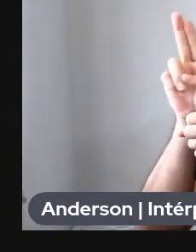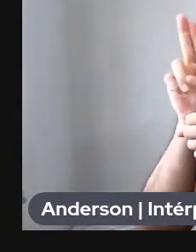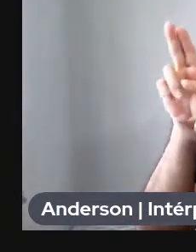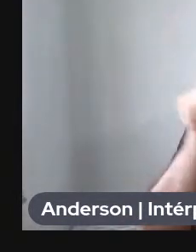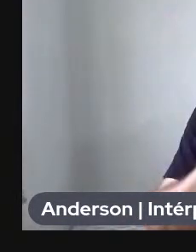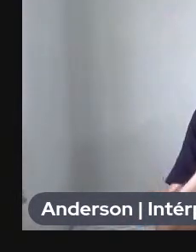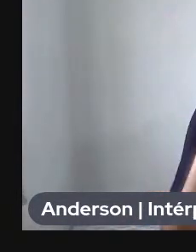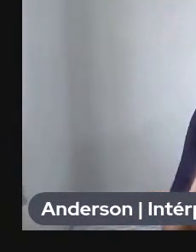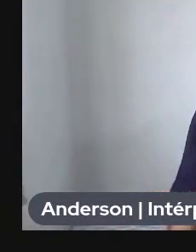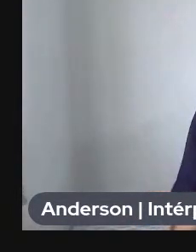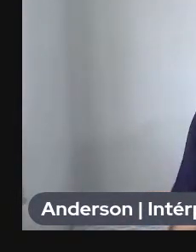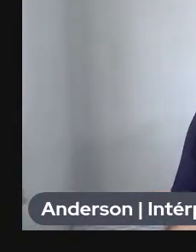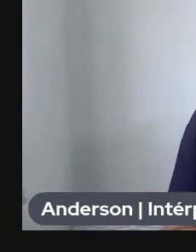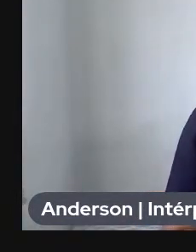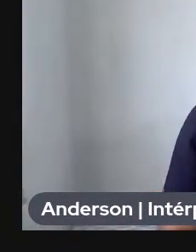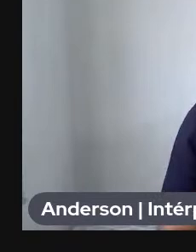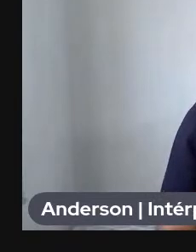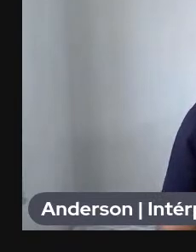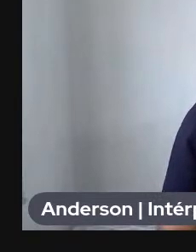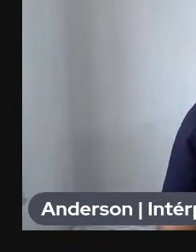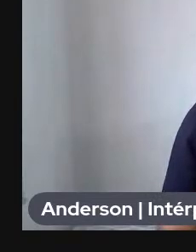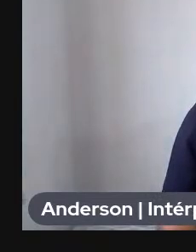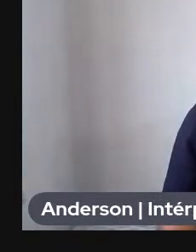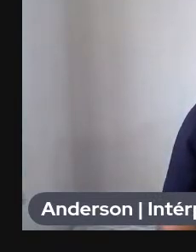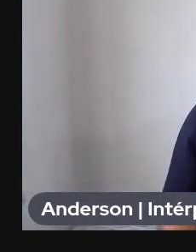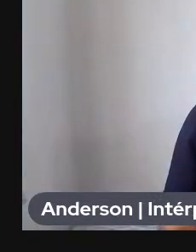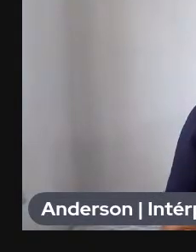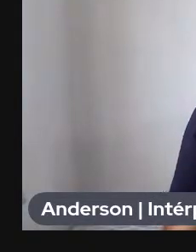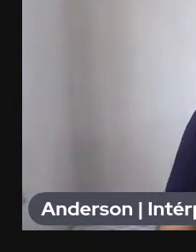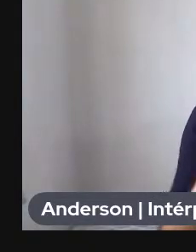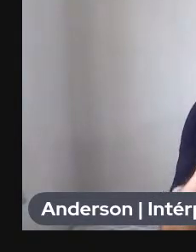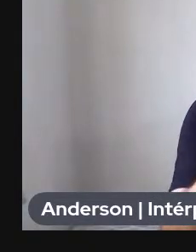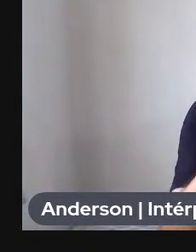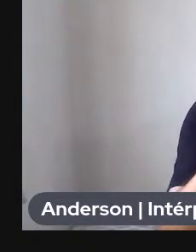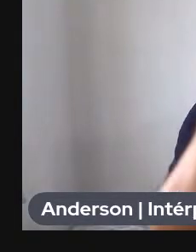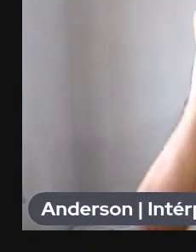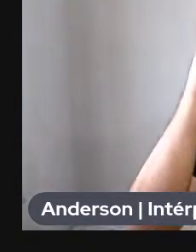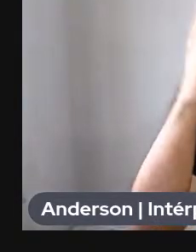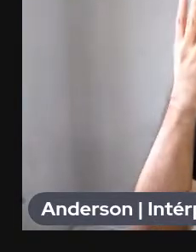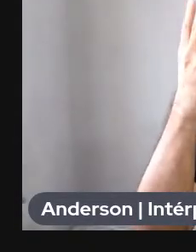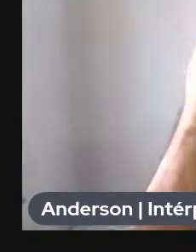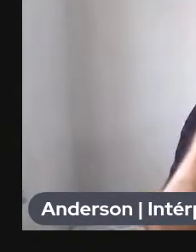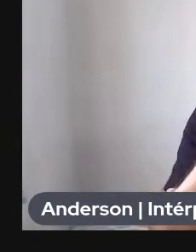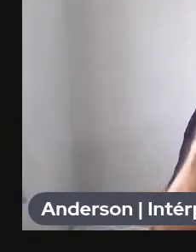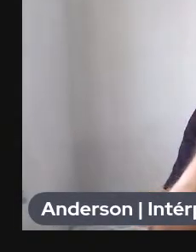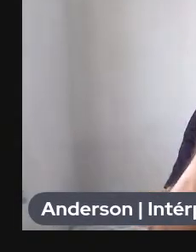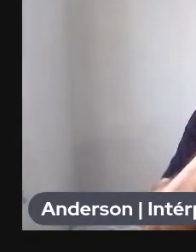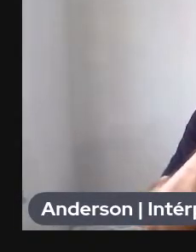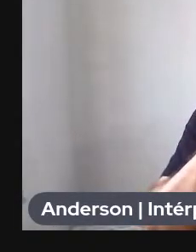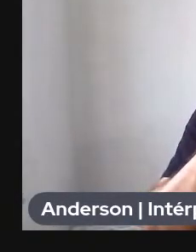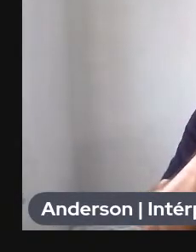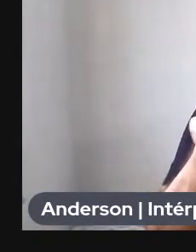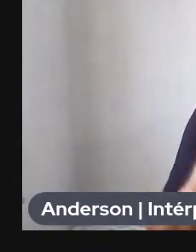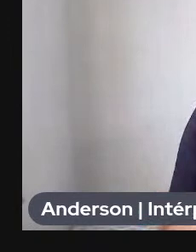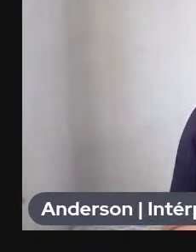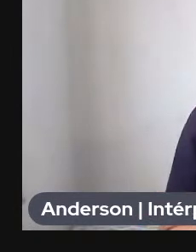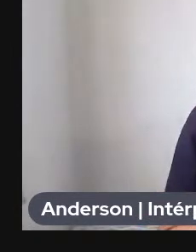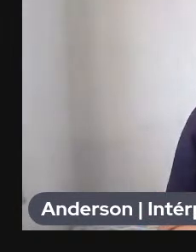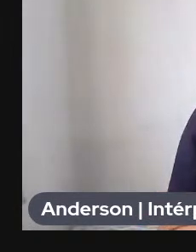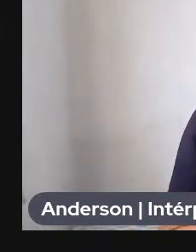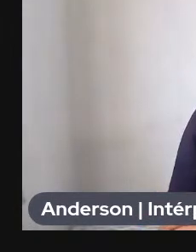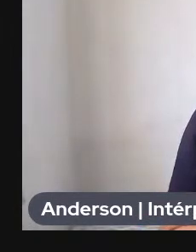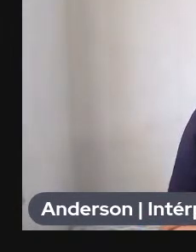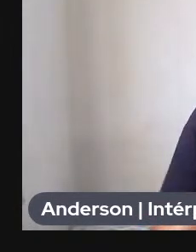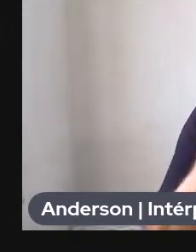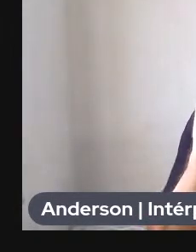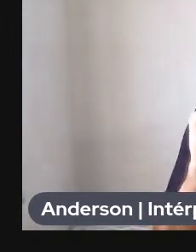work to solve the problem, and then apply the theory, right? So first to